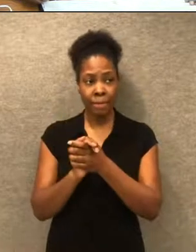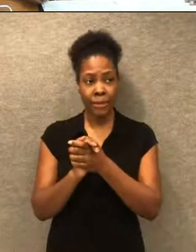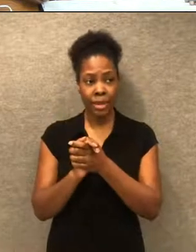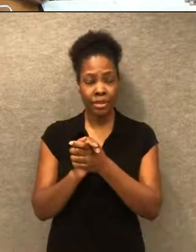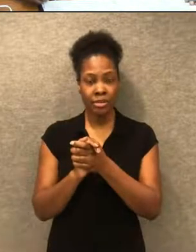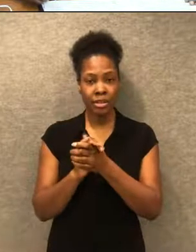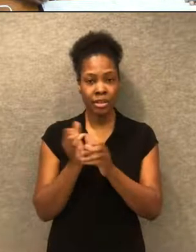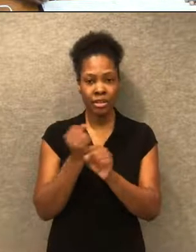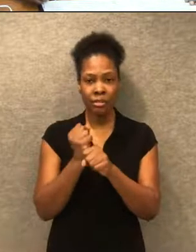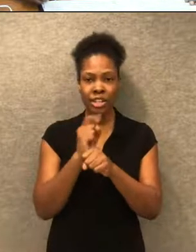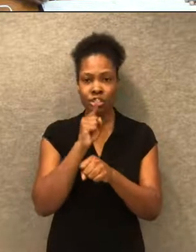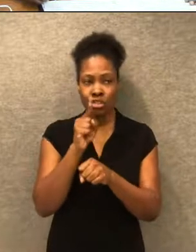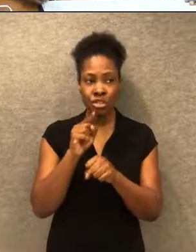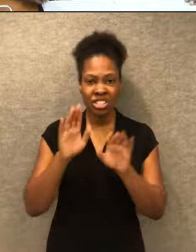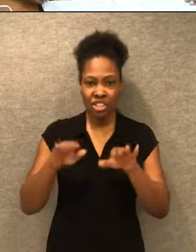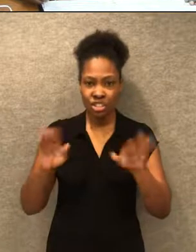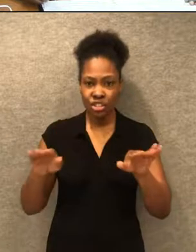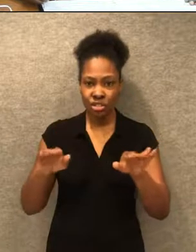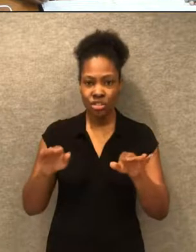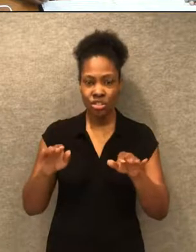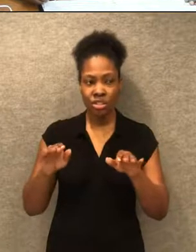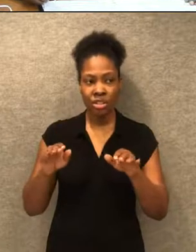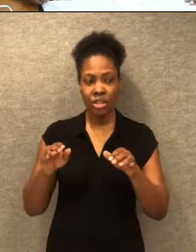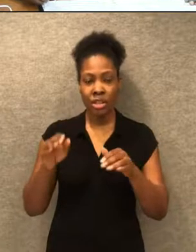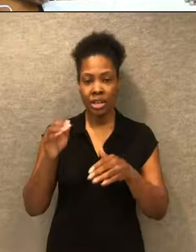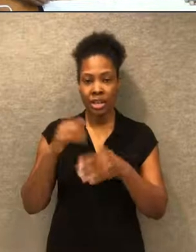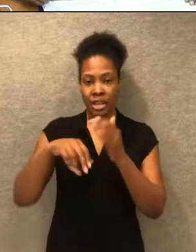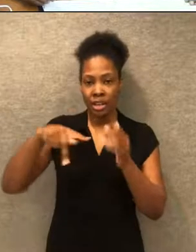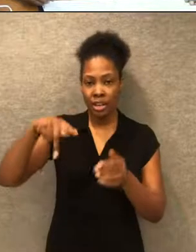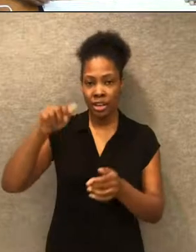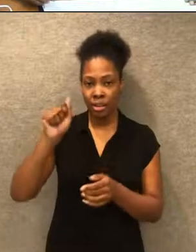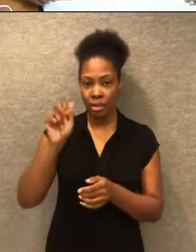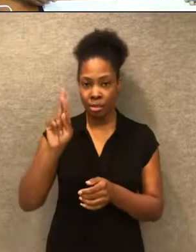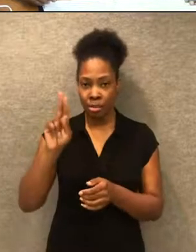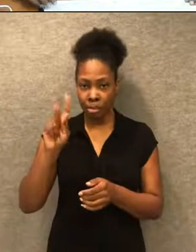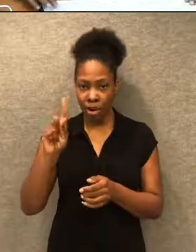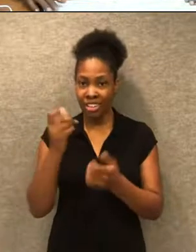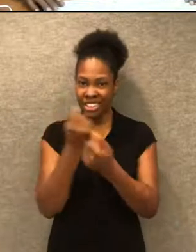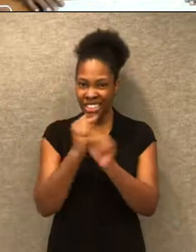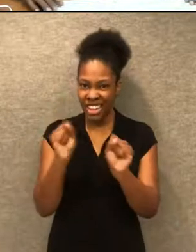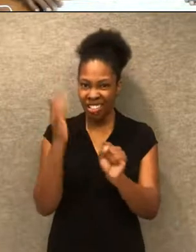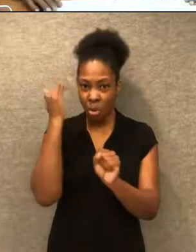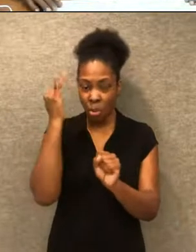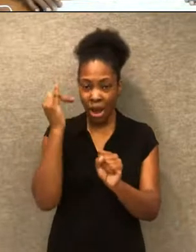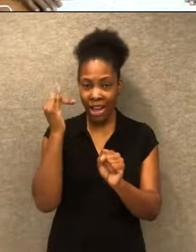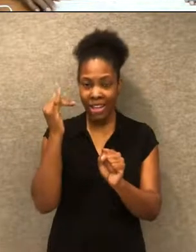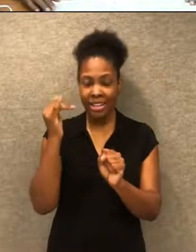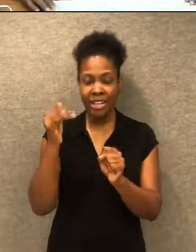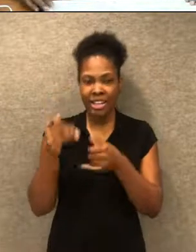Dodge Street are safe because they're playing in the park without masks, and she wants to know what can we do.